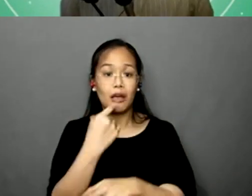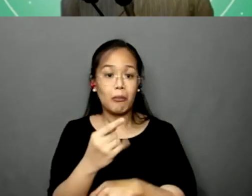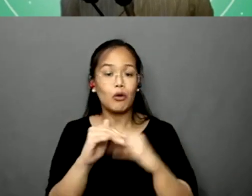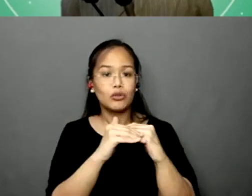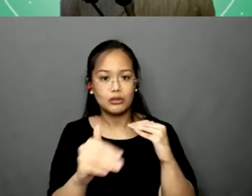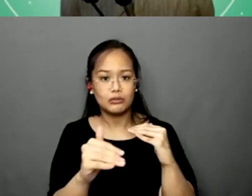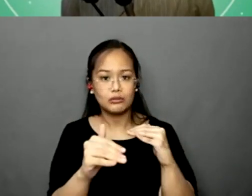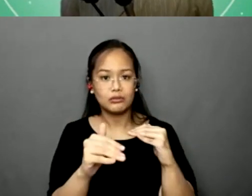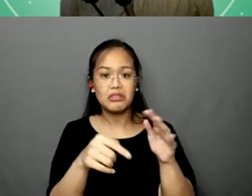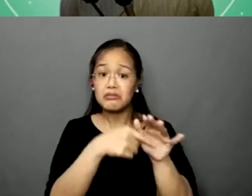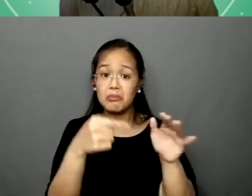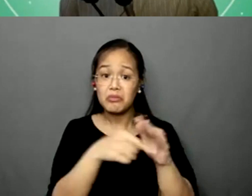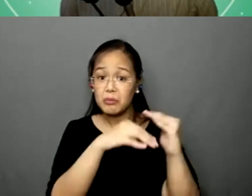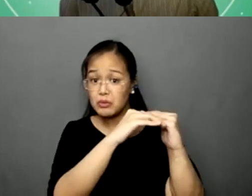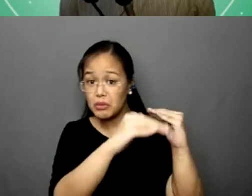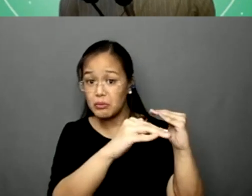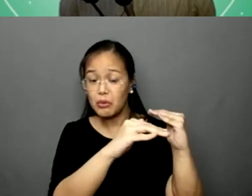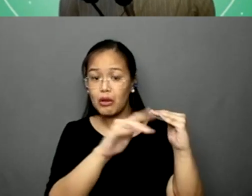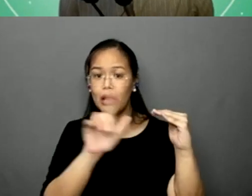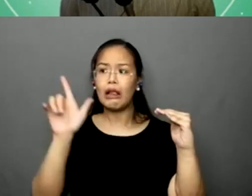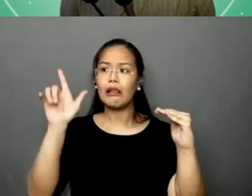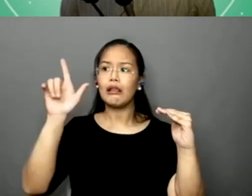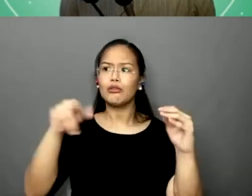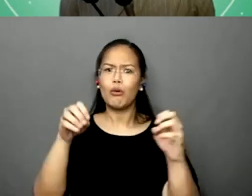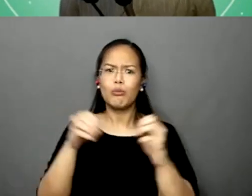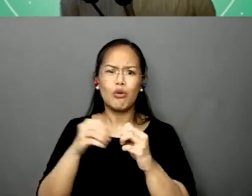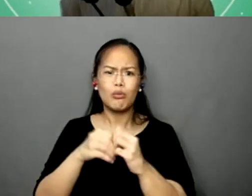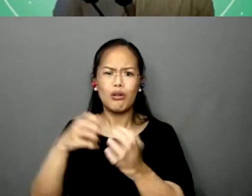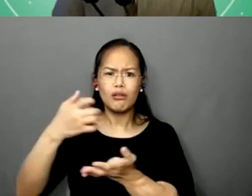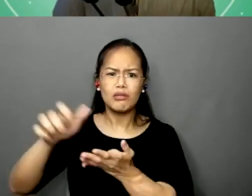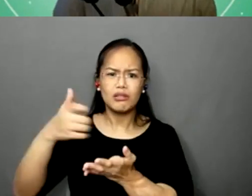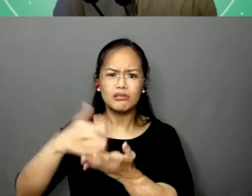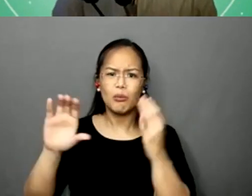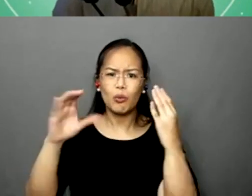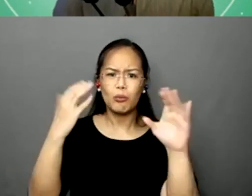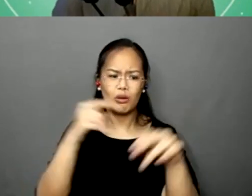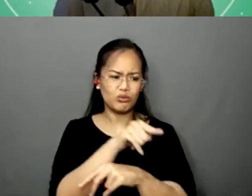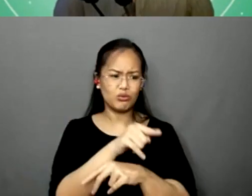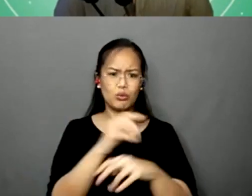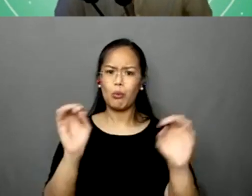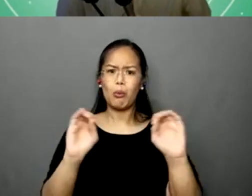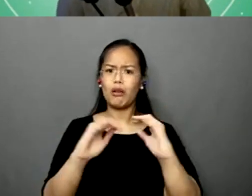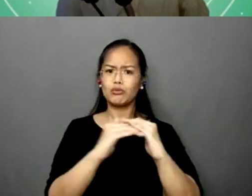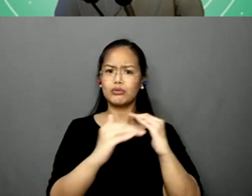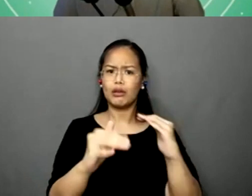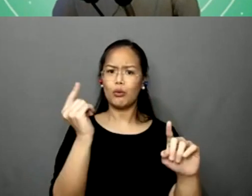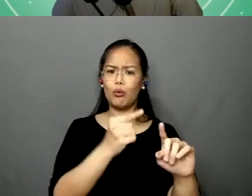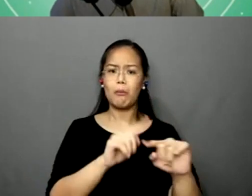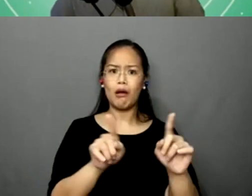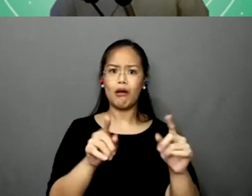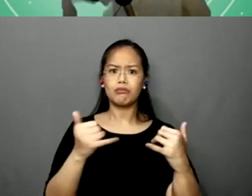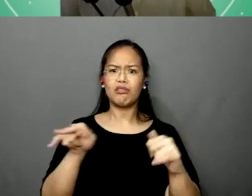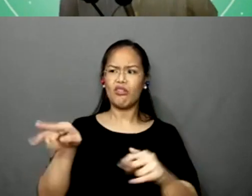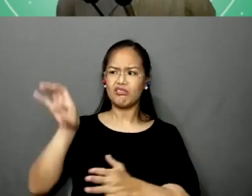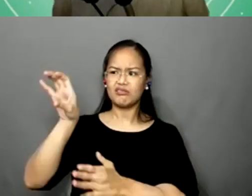being sustainable, it also becomes more costly compared to alternative non-sustainable products. With this, how